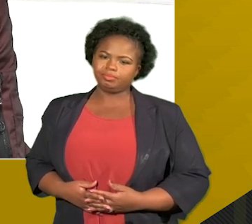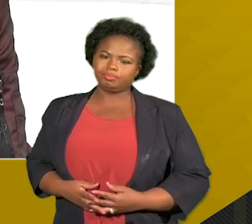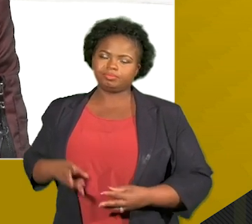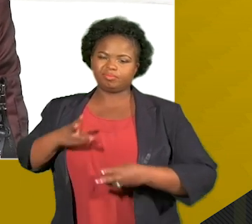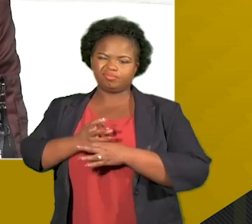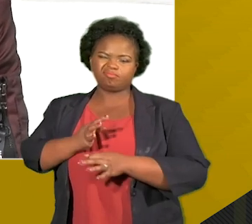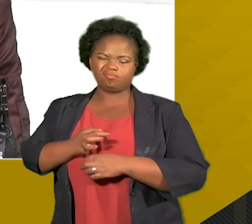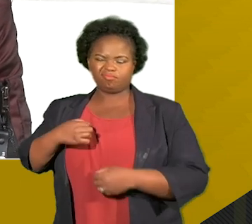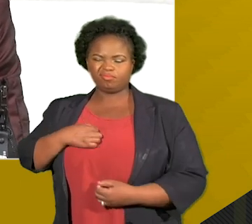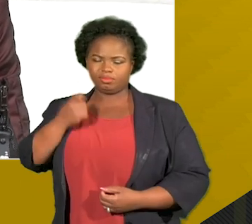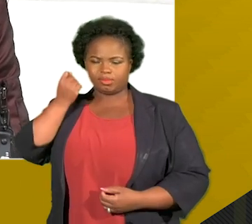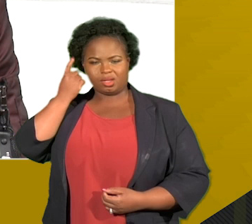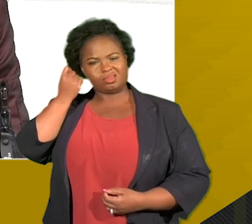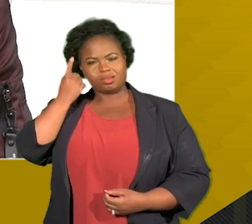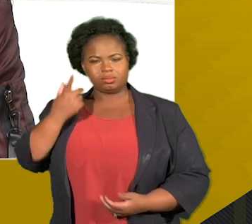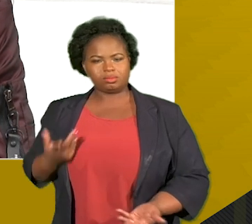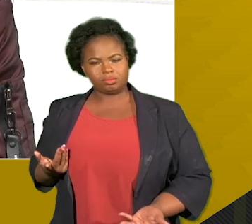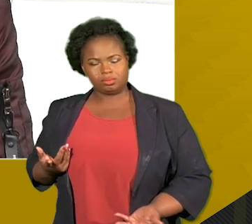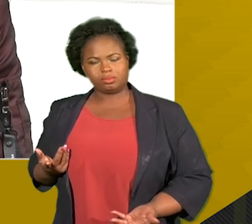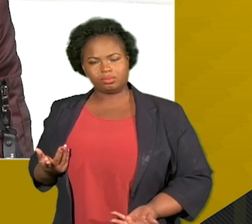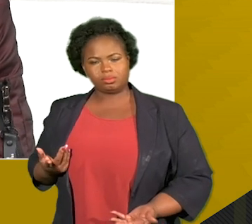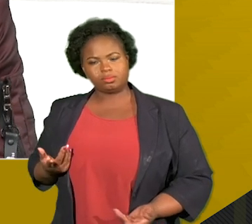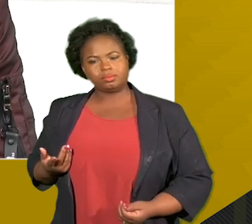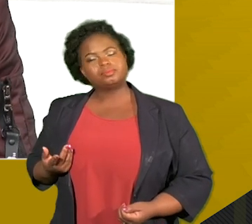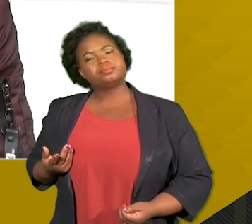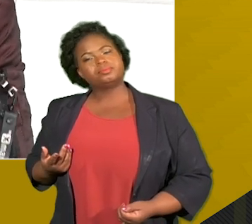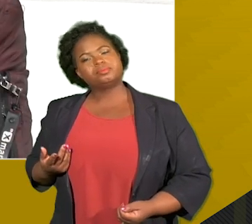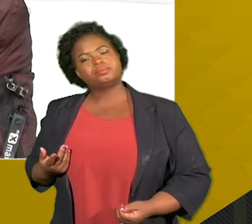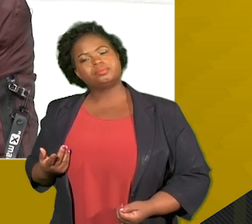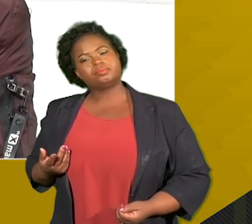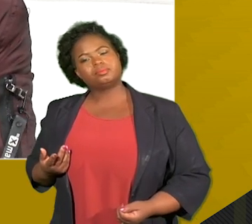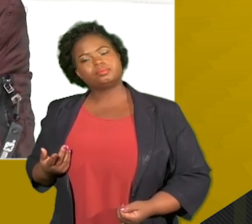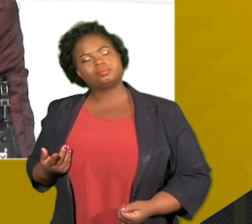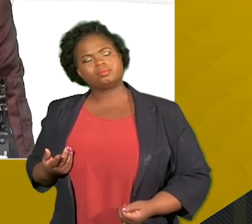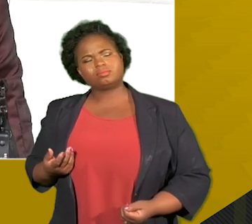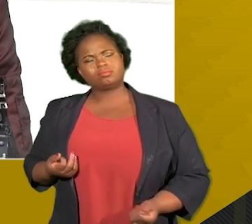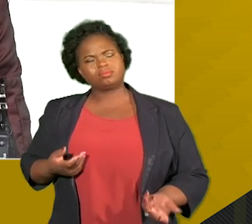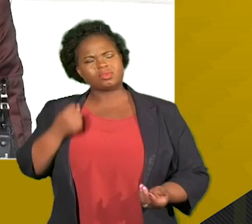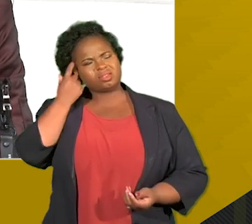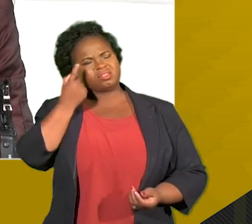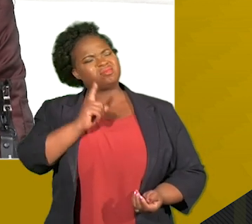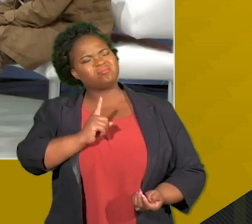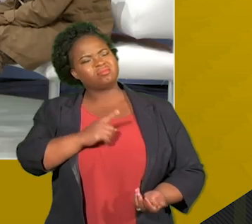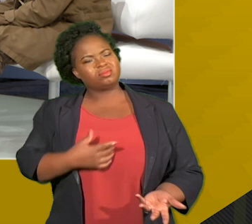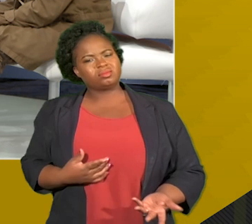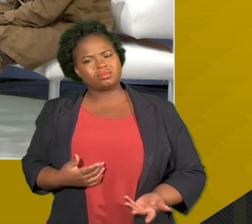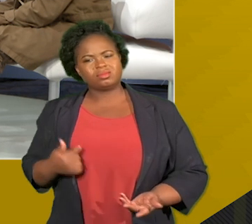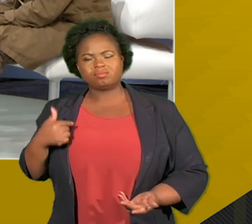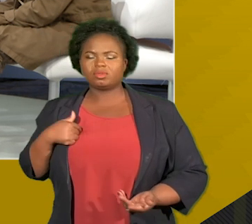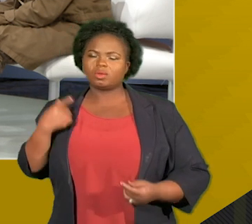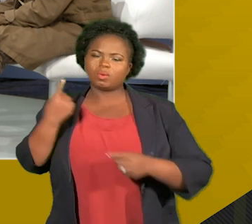I understand the like situation in Kilimu yona, and then you in a situation eh? Like in do like